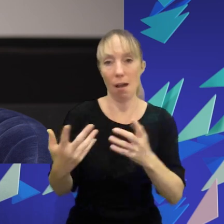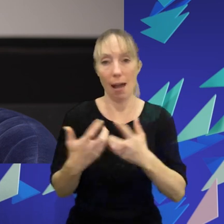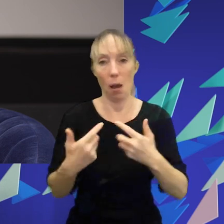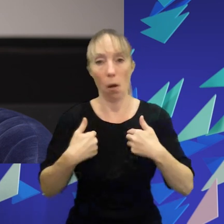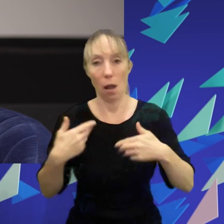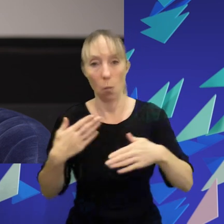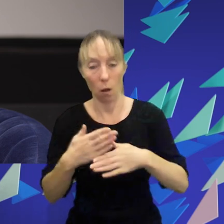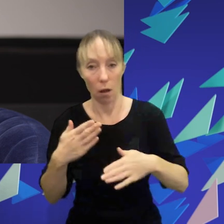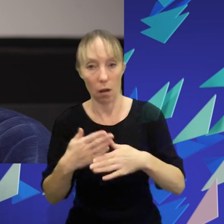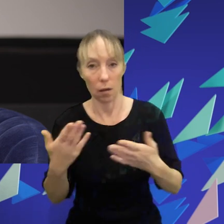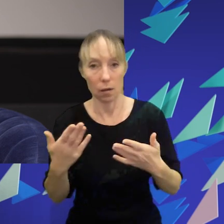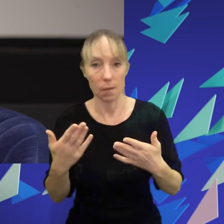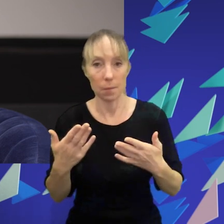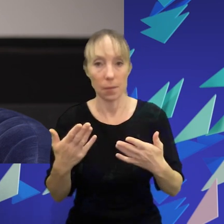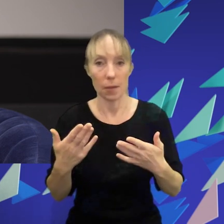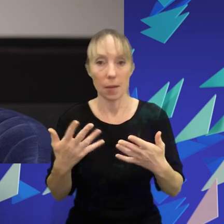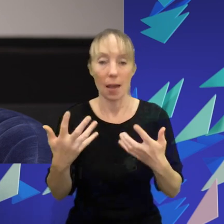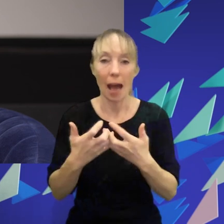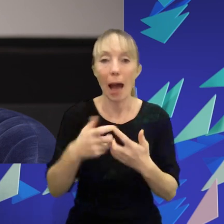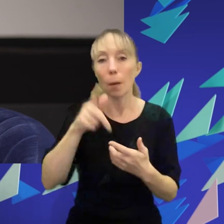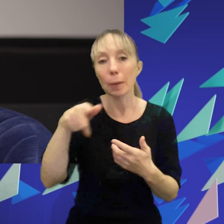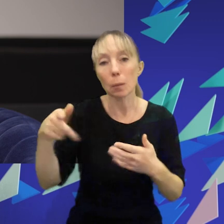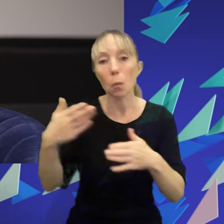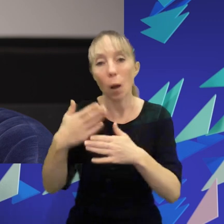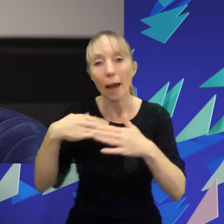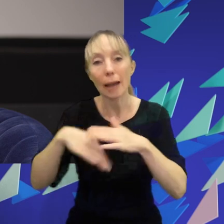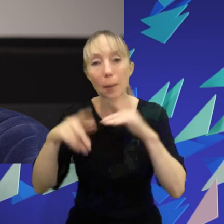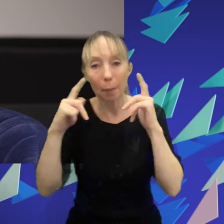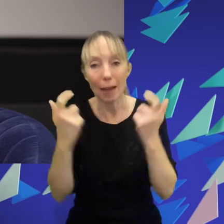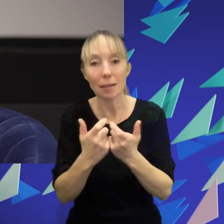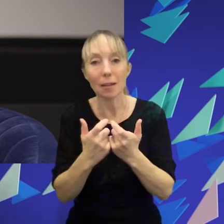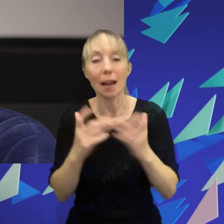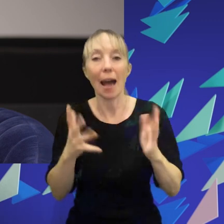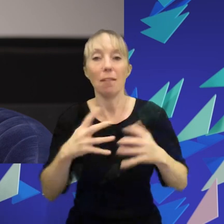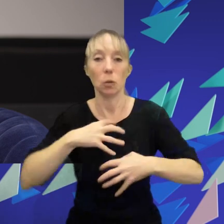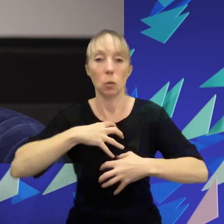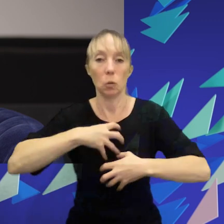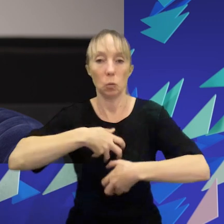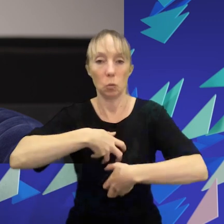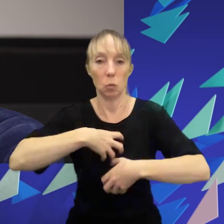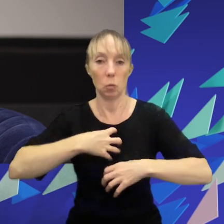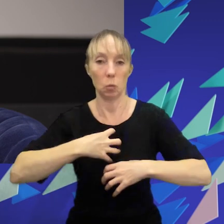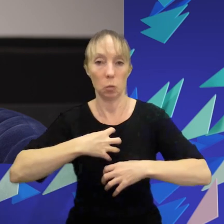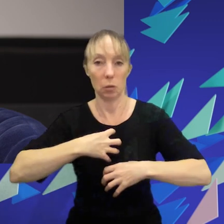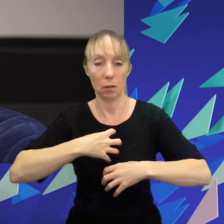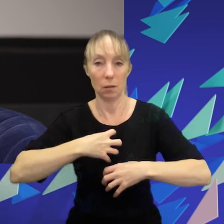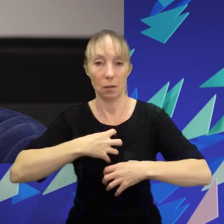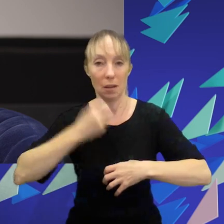work, the way people work in Mexico. And I had to adapt to that and understand